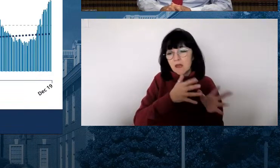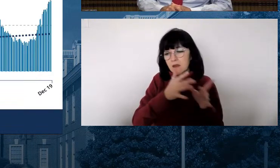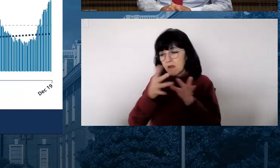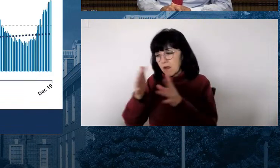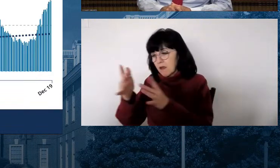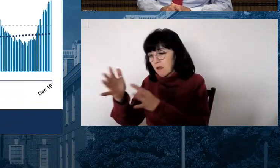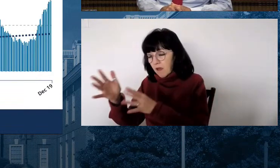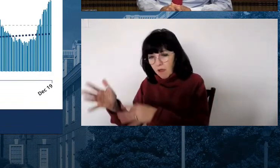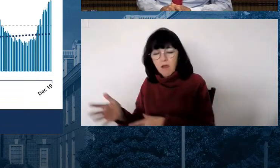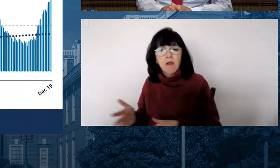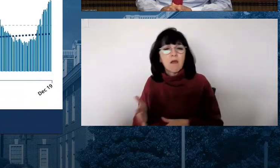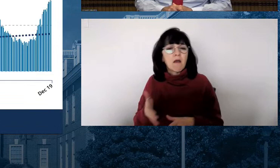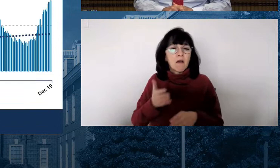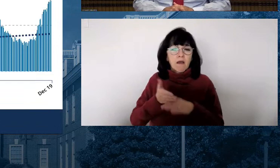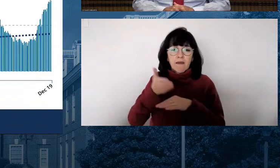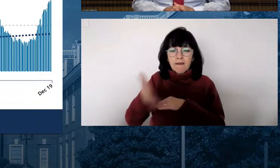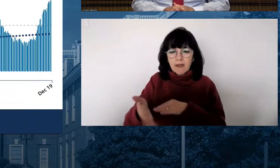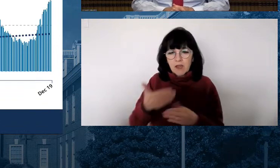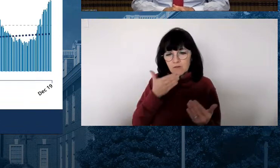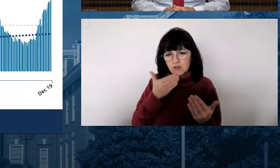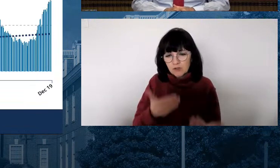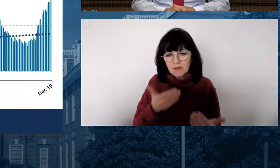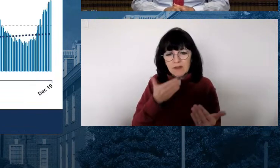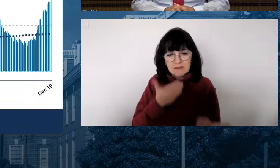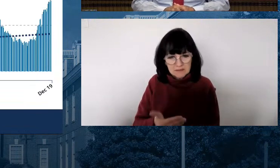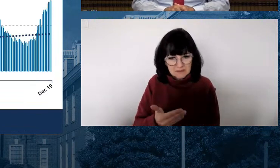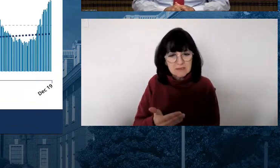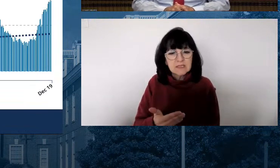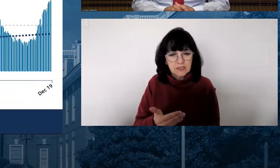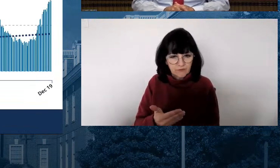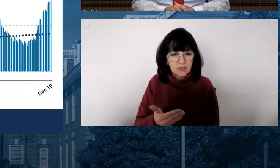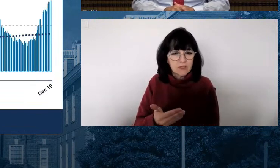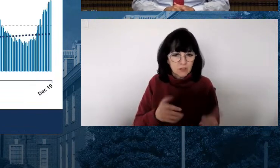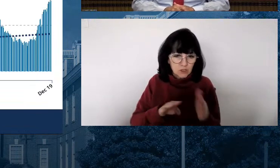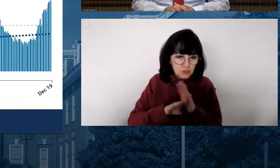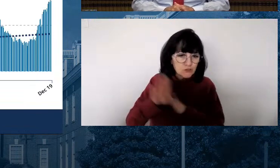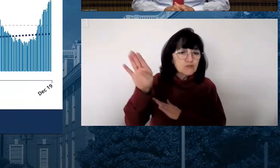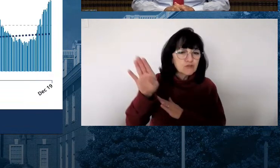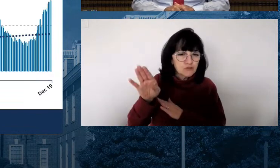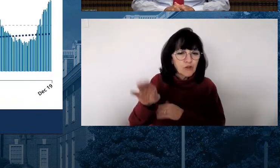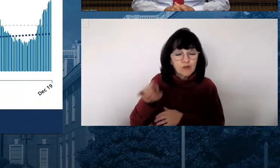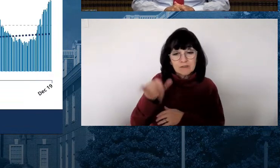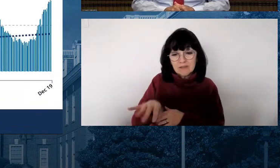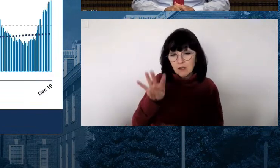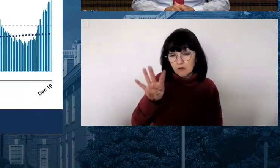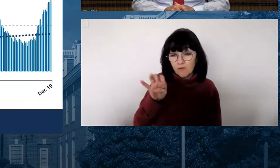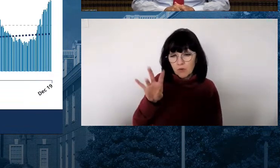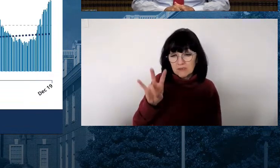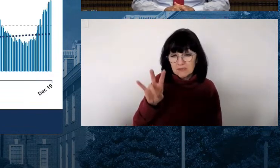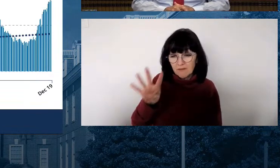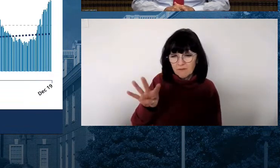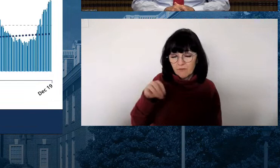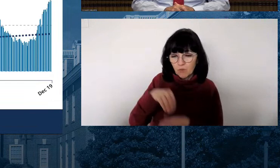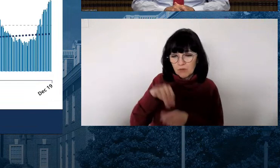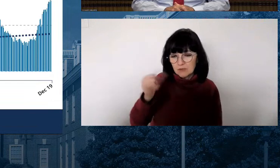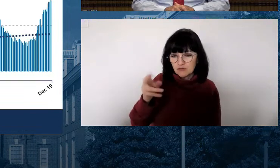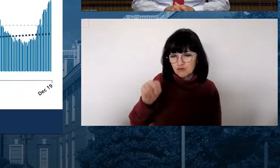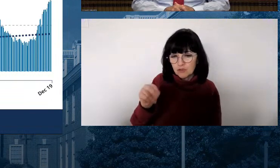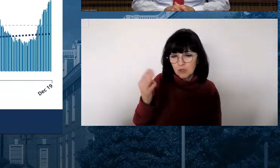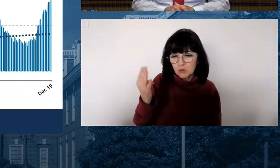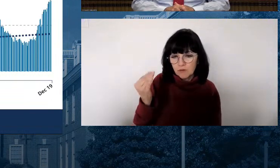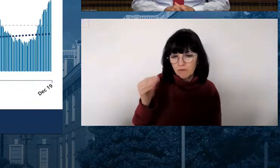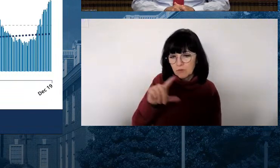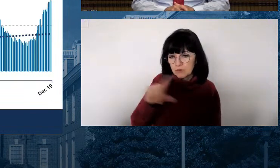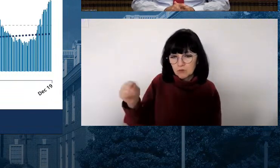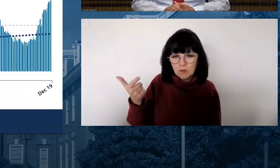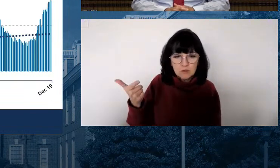holiday surge with the peak of hospitalizations there at 474 in January 14th of